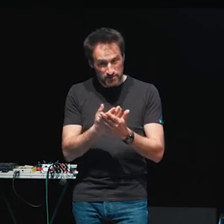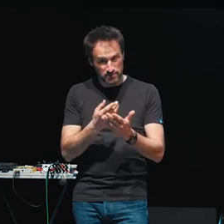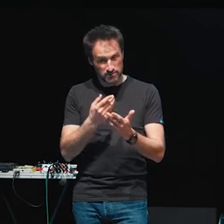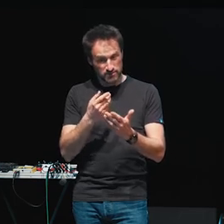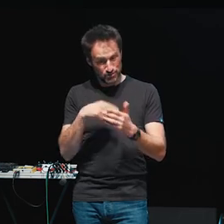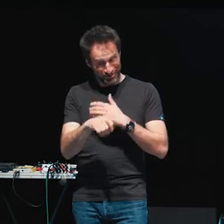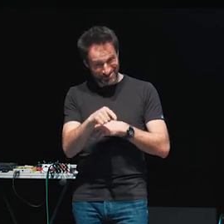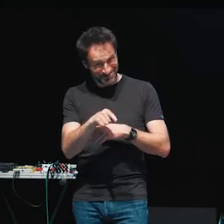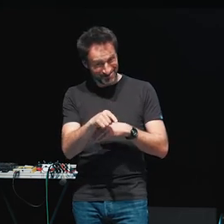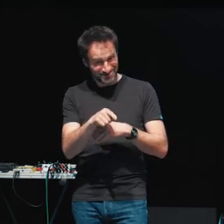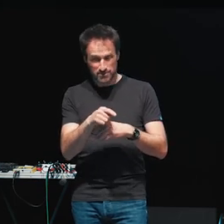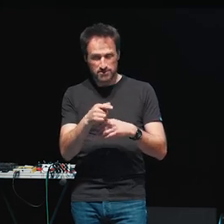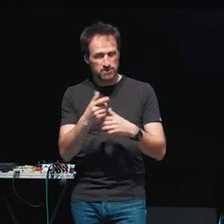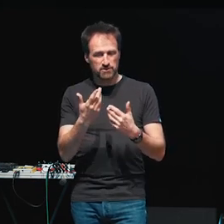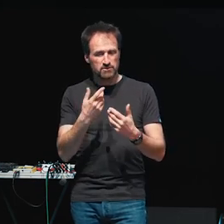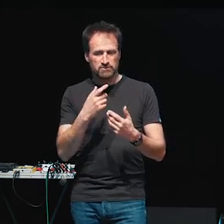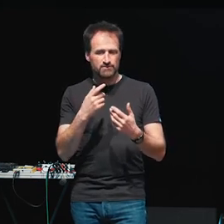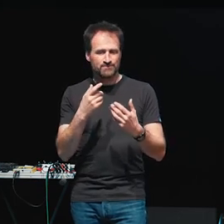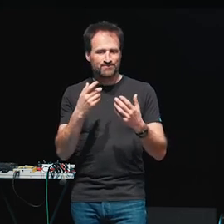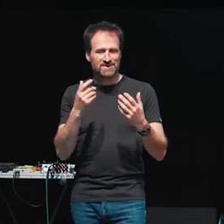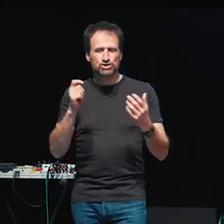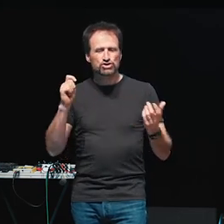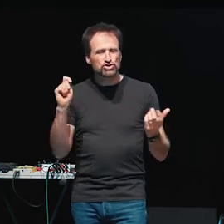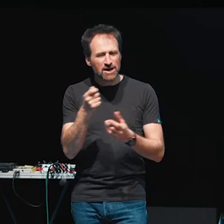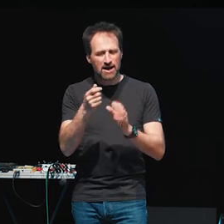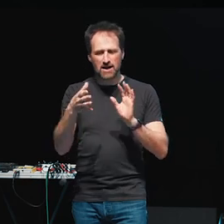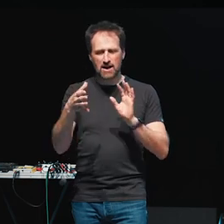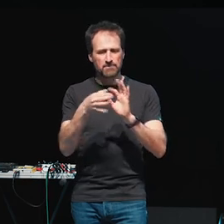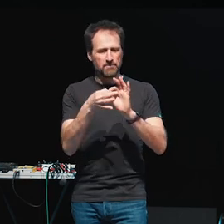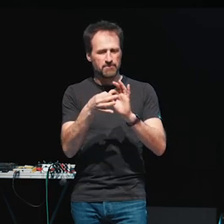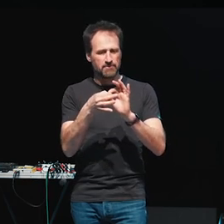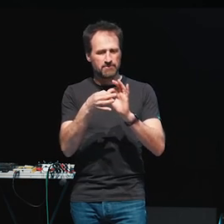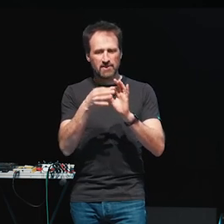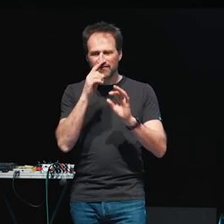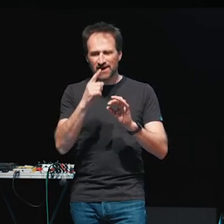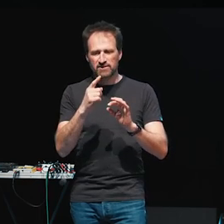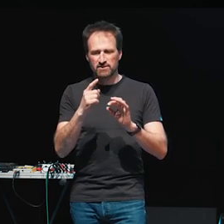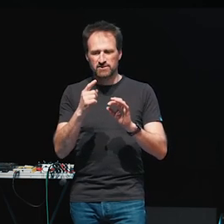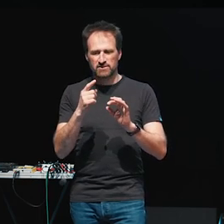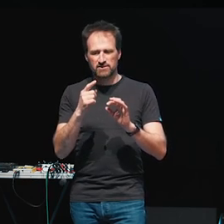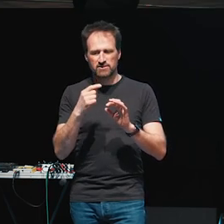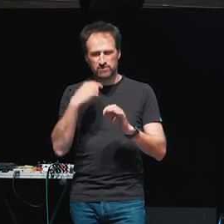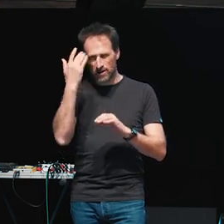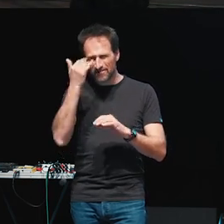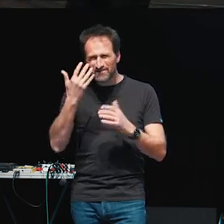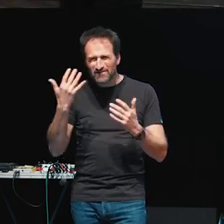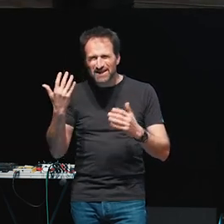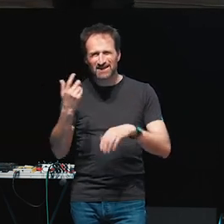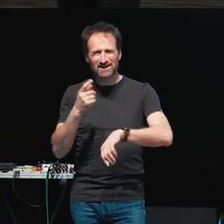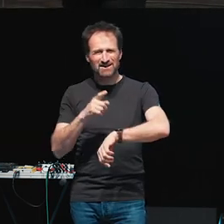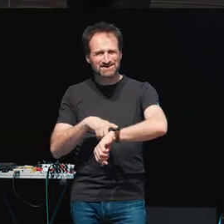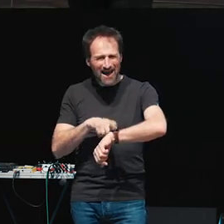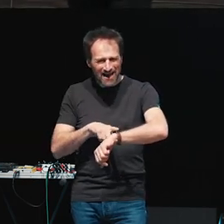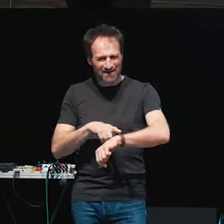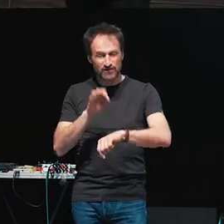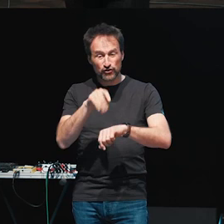actually quickly eclipsed when you took into account the amount of effort it took to maintain